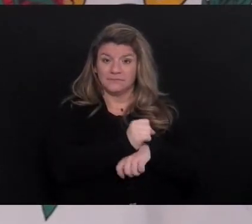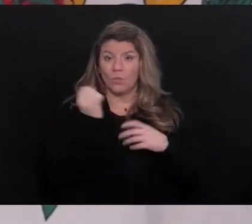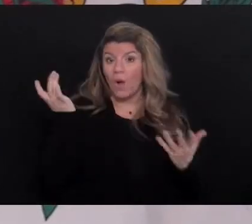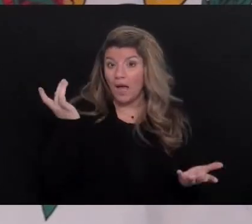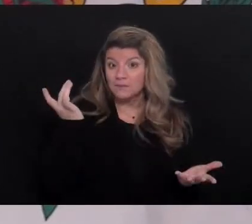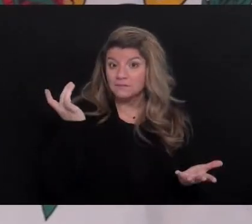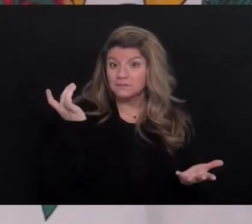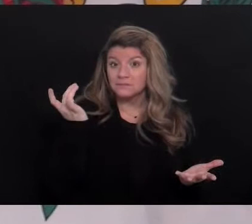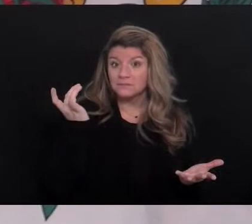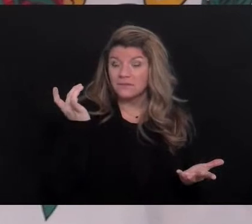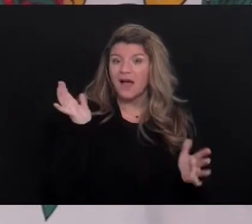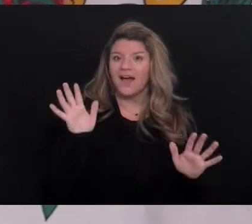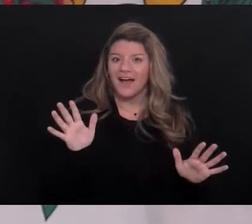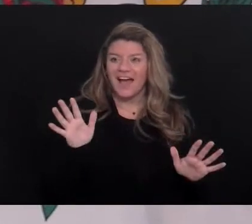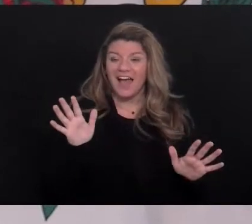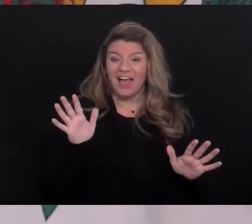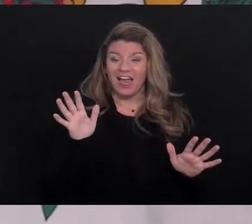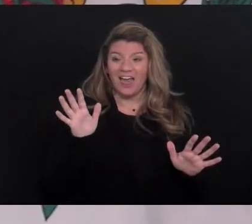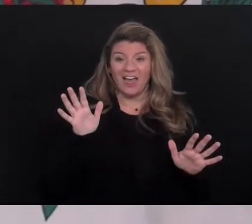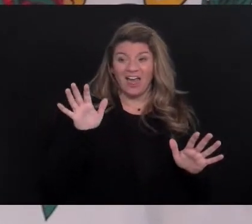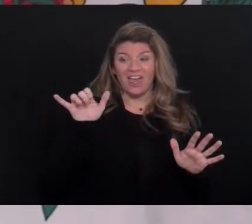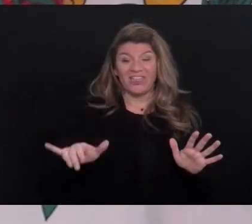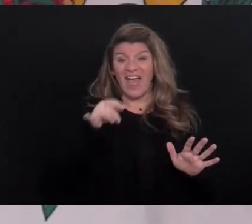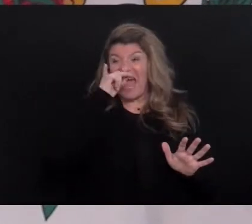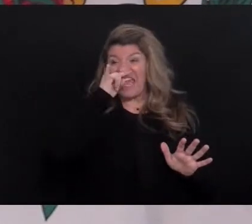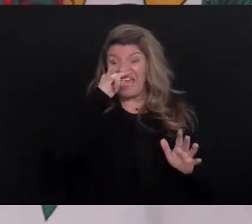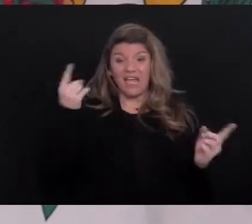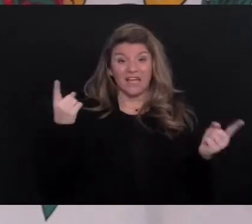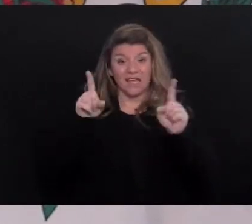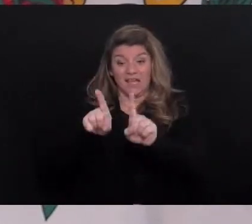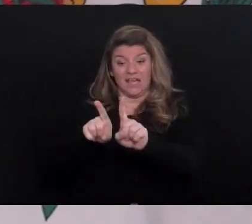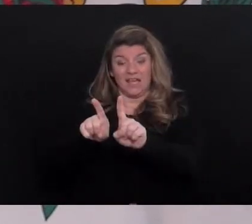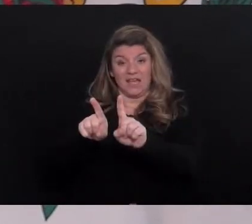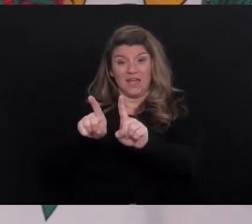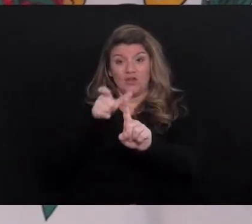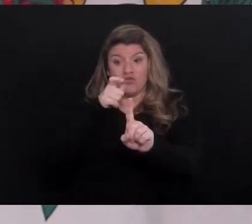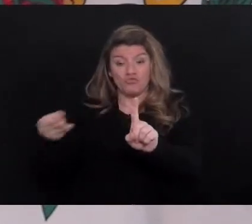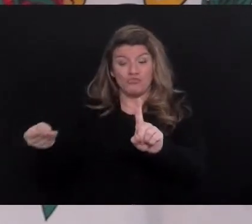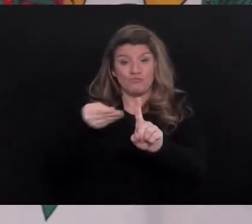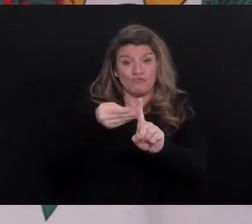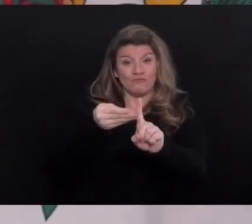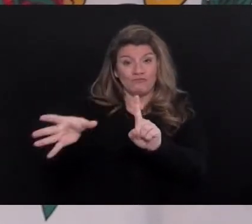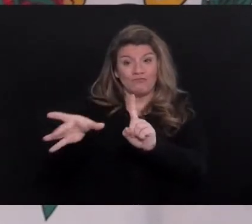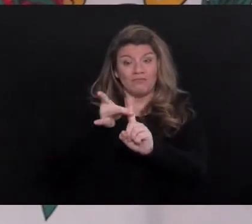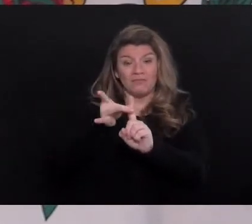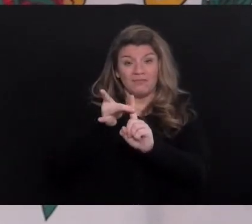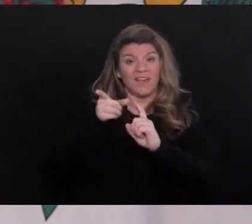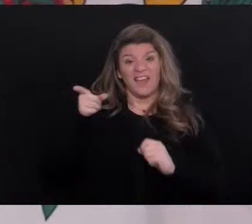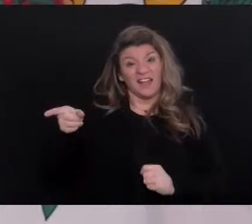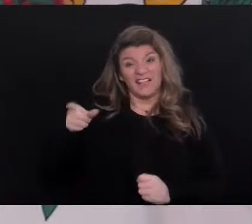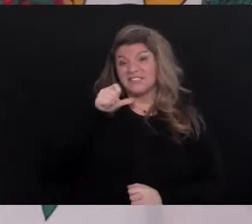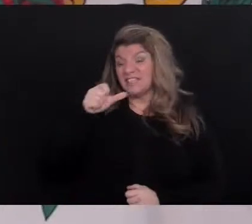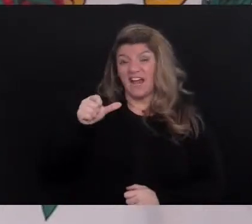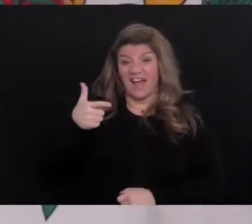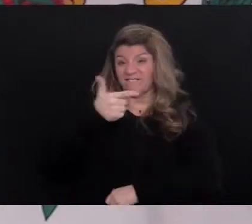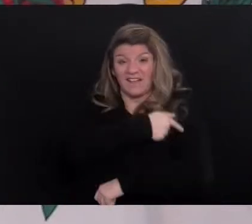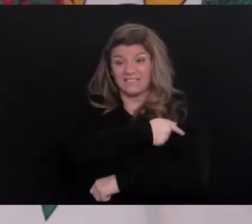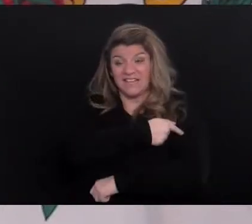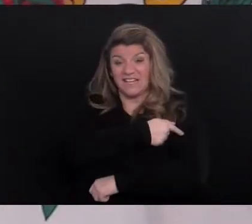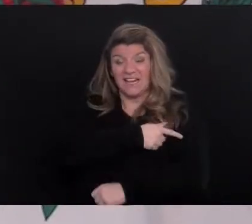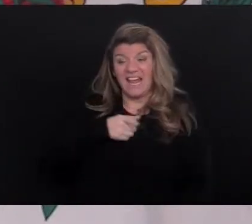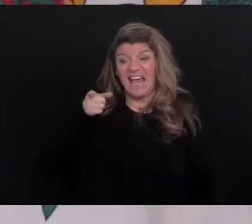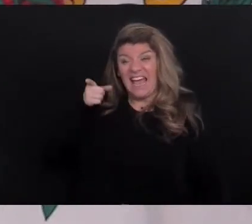because the very kid that he was with has got COVID as well, and he's not vaccinated. And he's